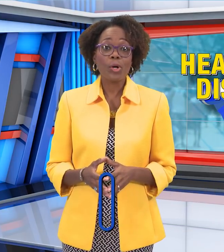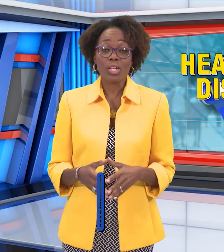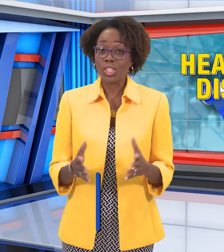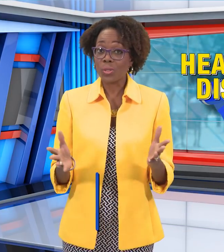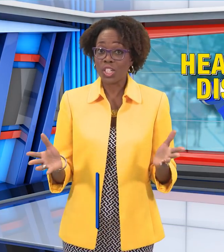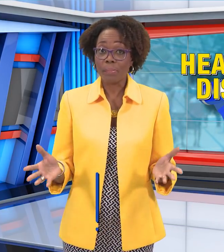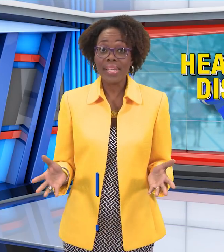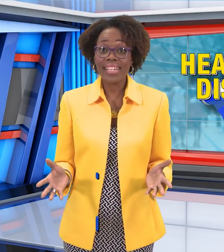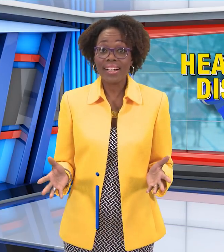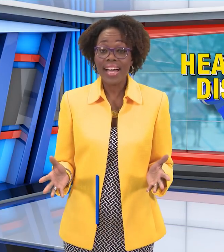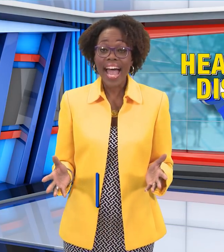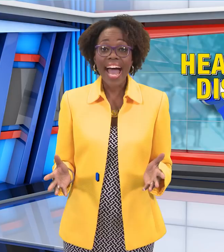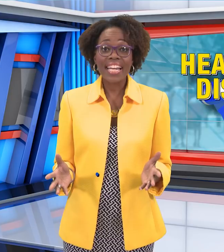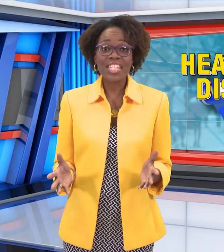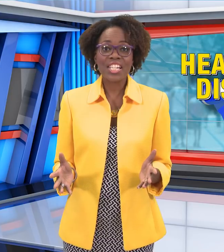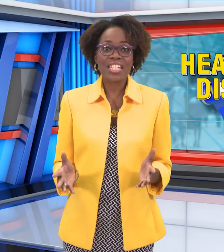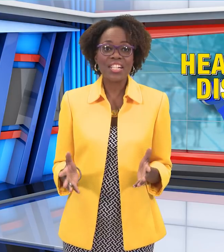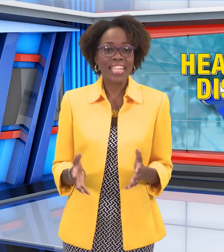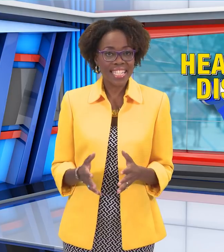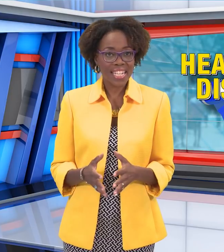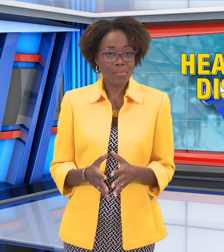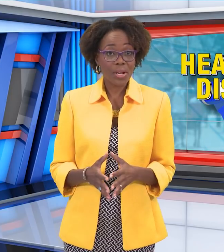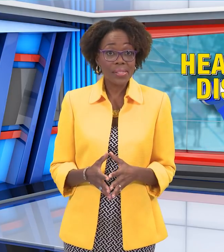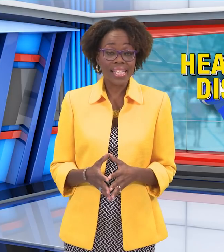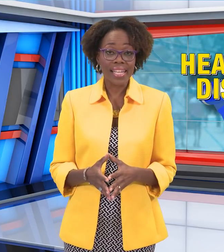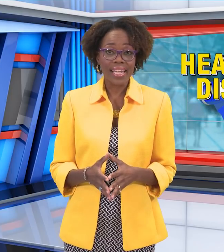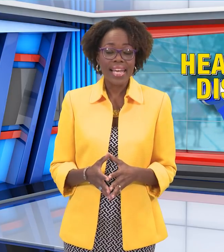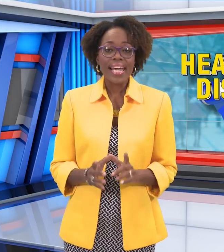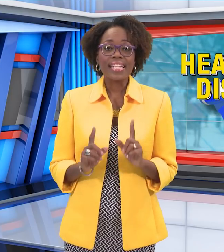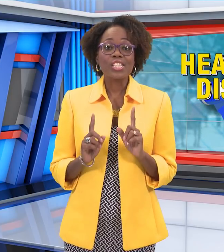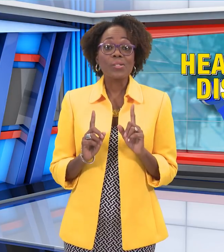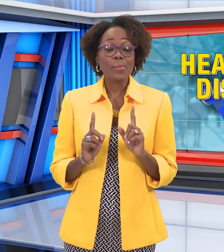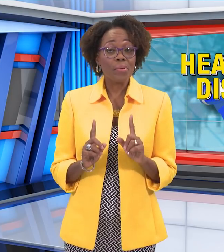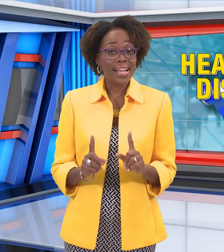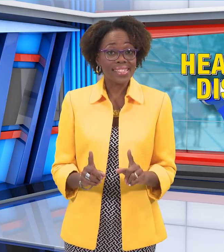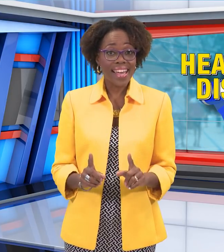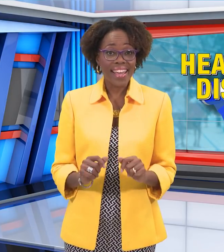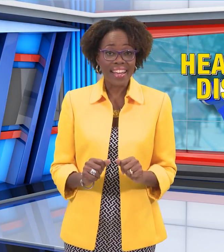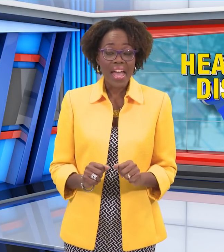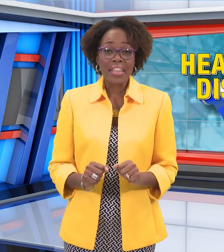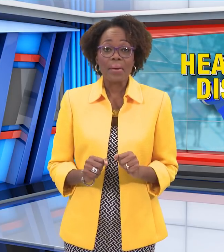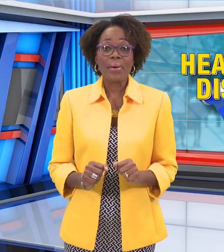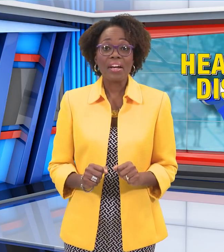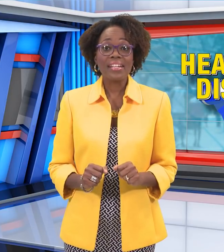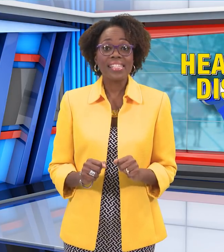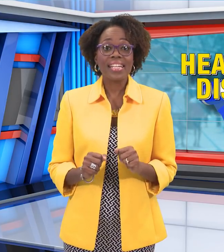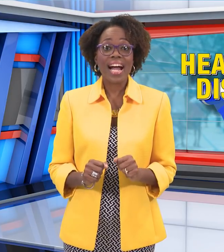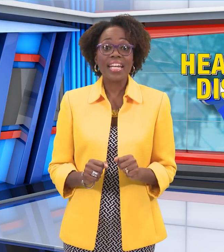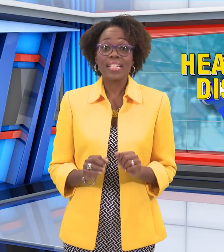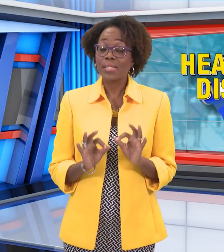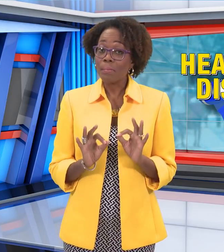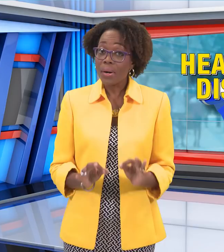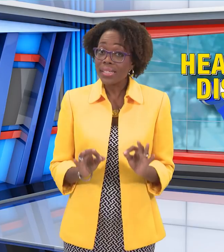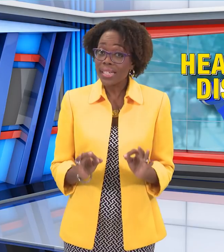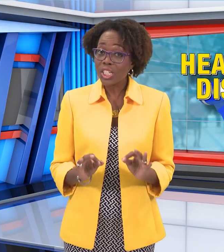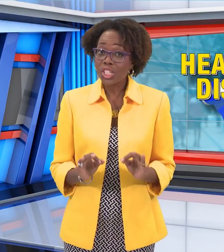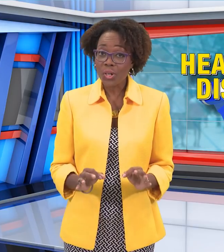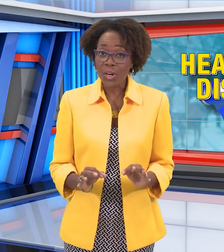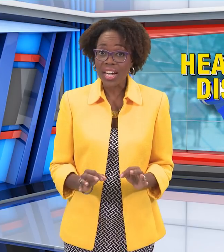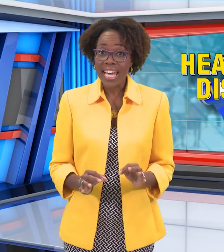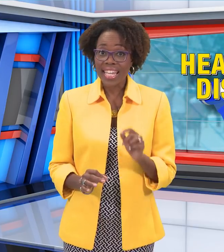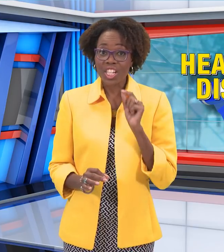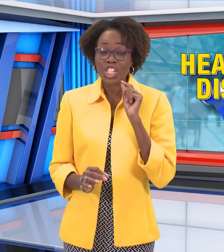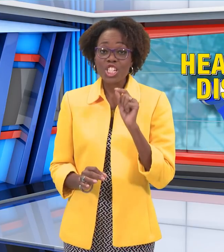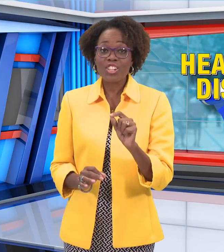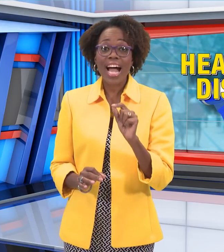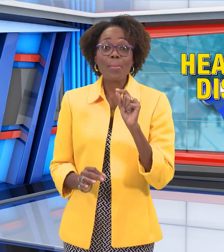participate more on social media and to conduct internet browsing. It's no surprise then that parents and guardians must